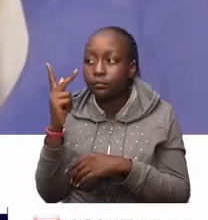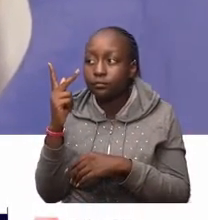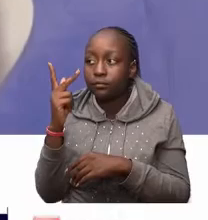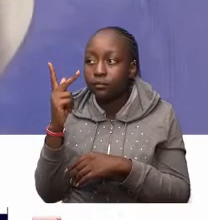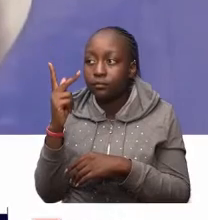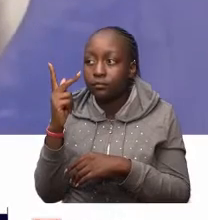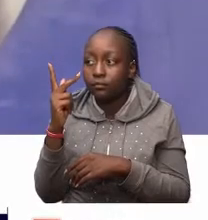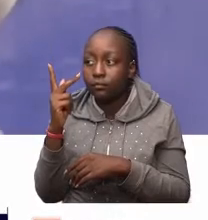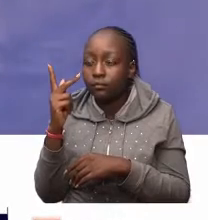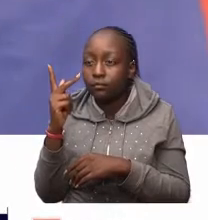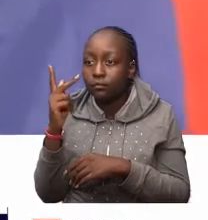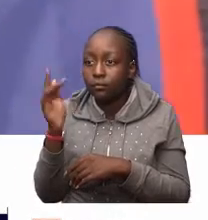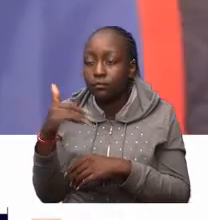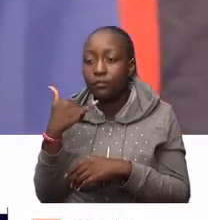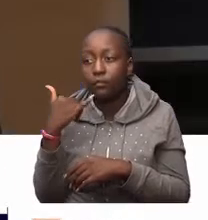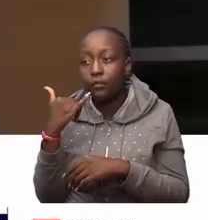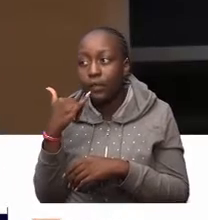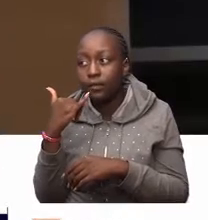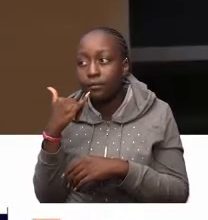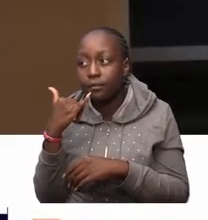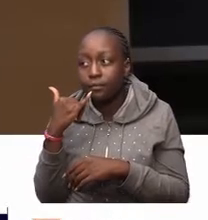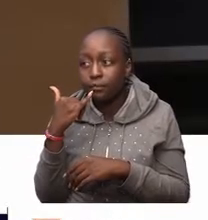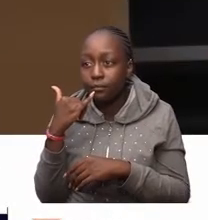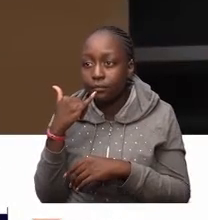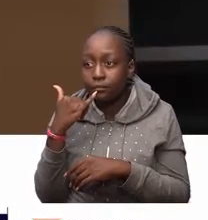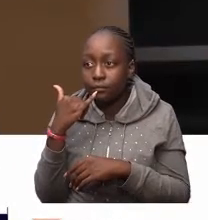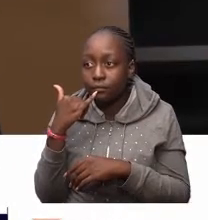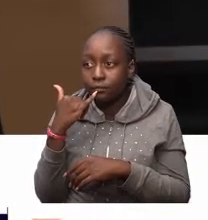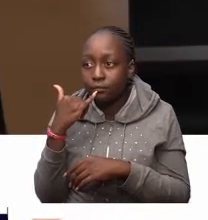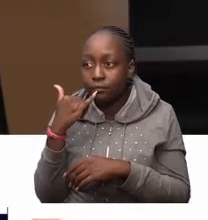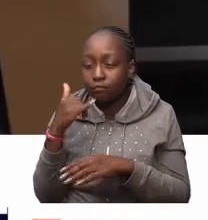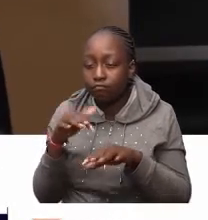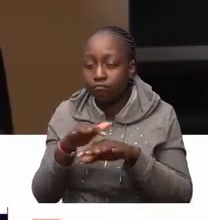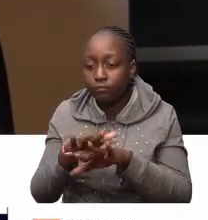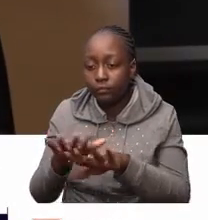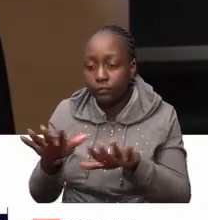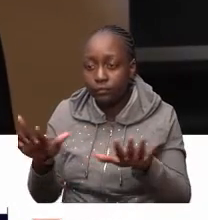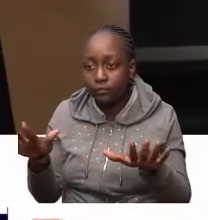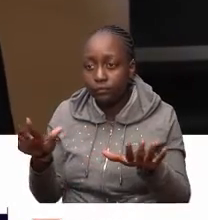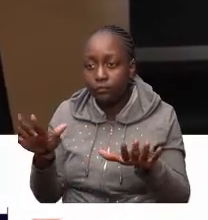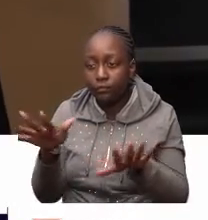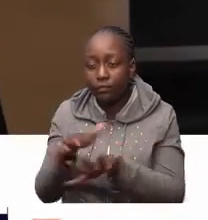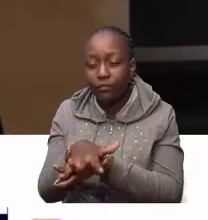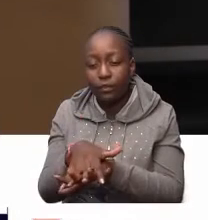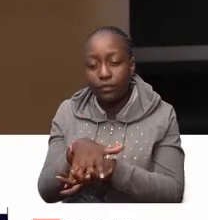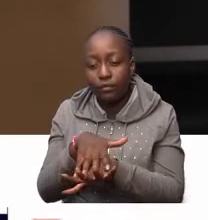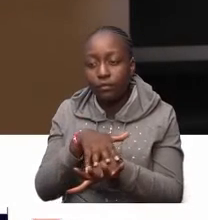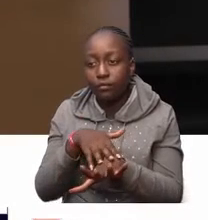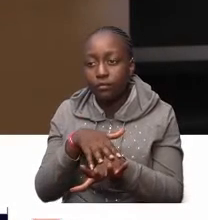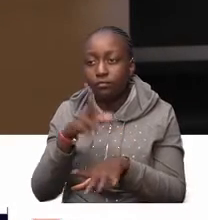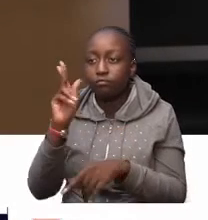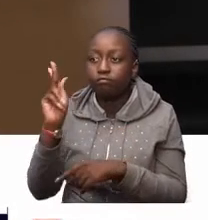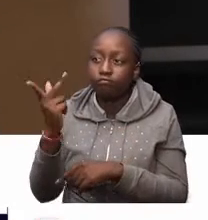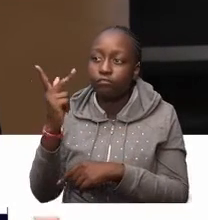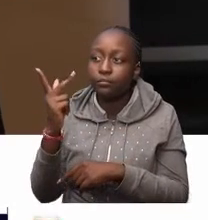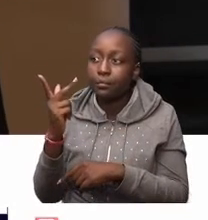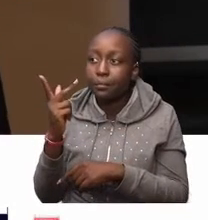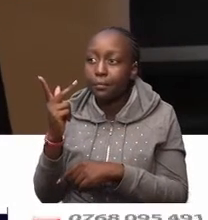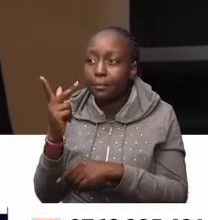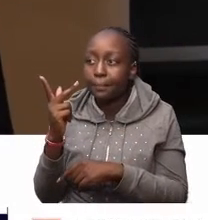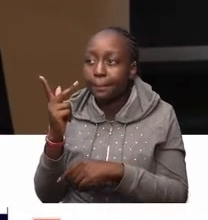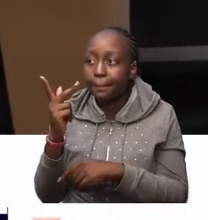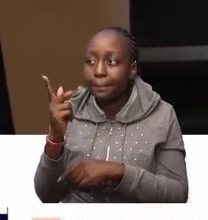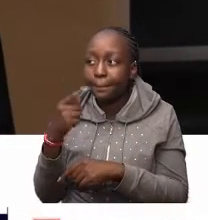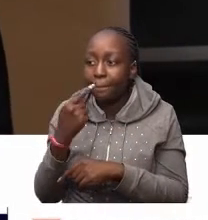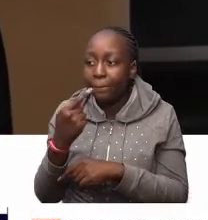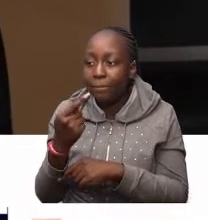the smartphone penetration is still very low in Kenya. And not to mention that in